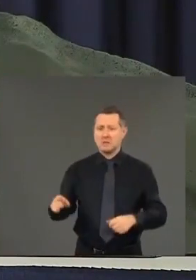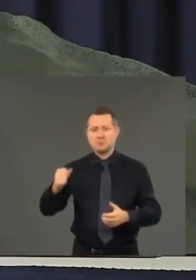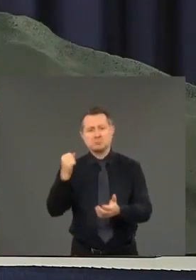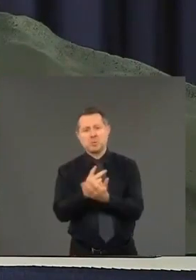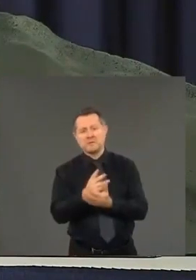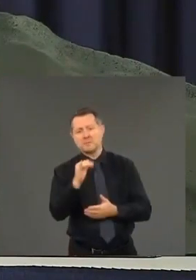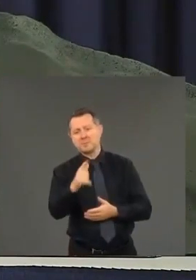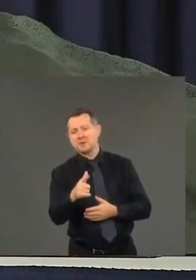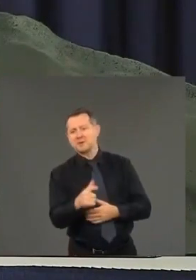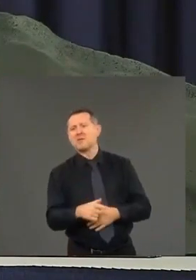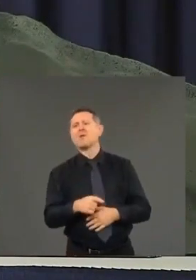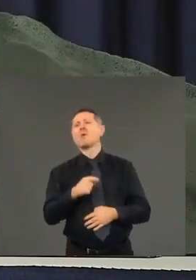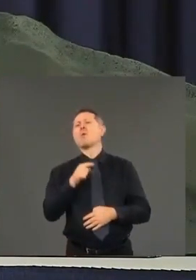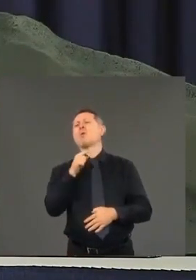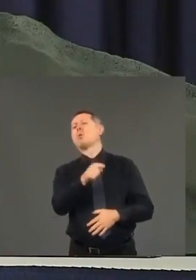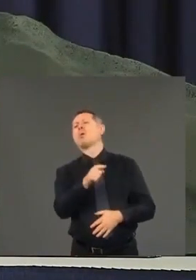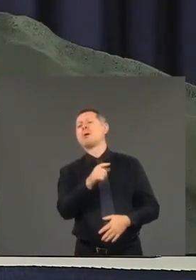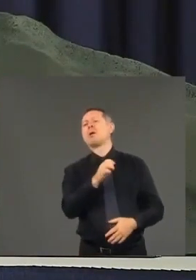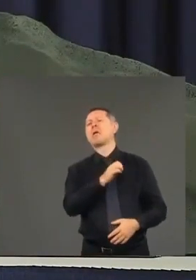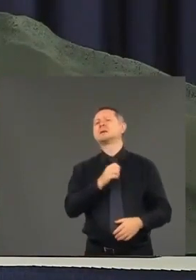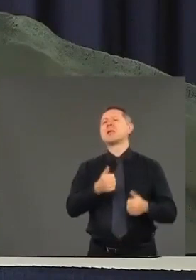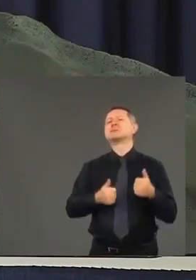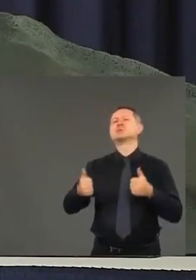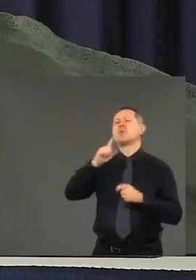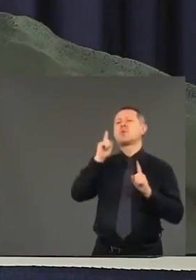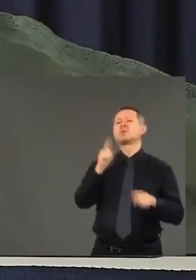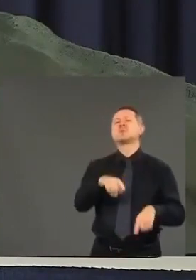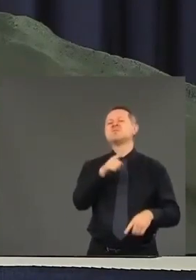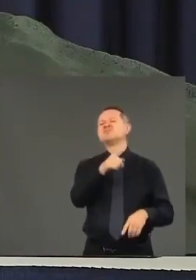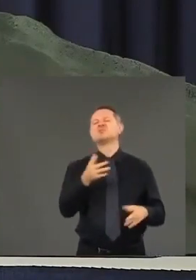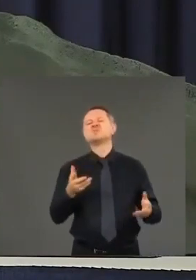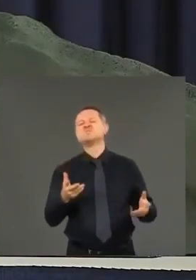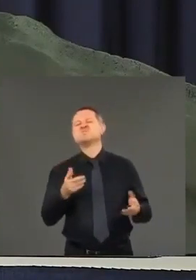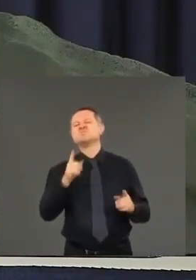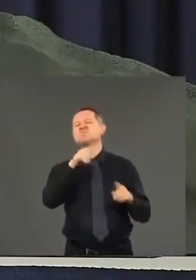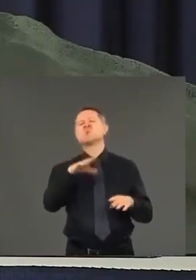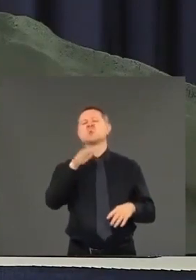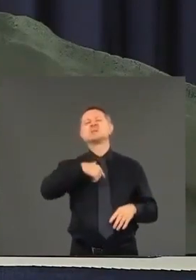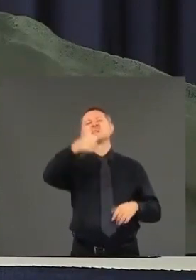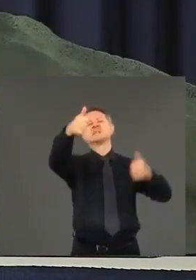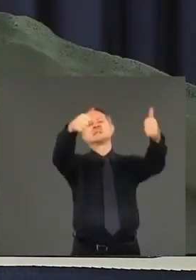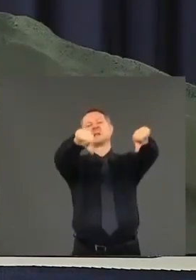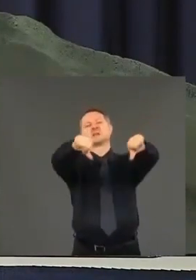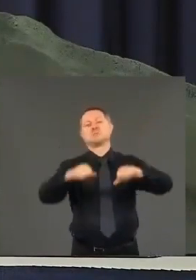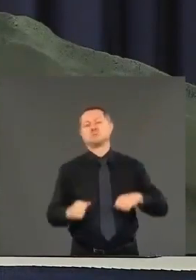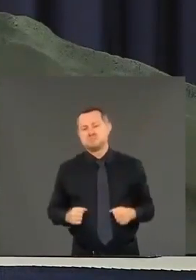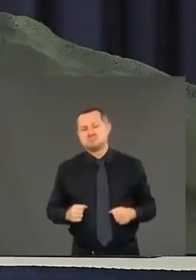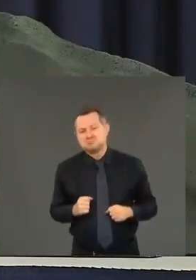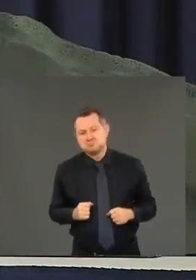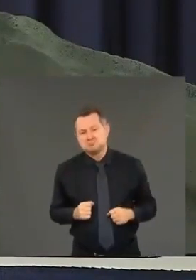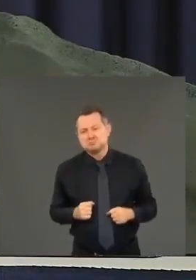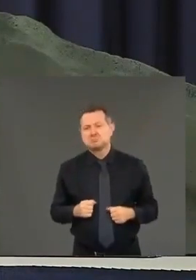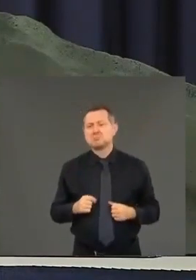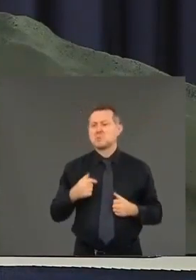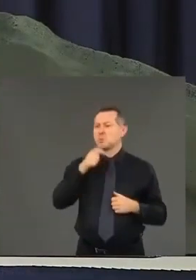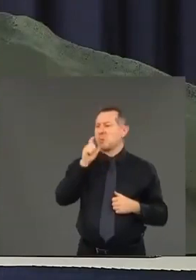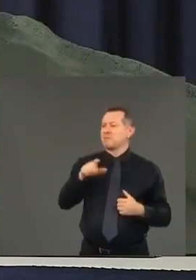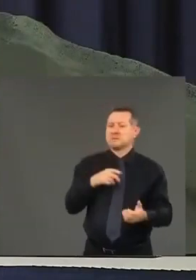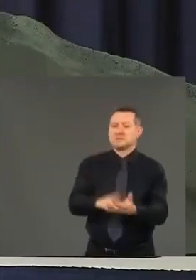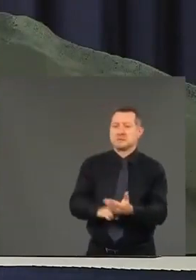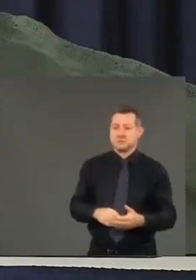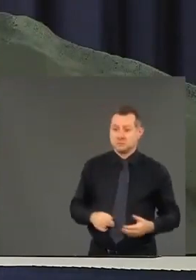says we're denying the mask law. They just do it as a legislature. I don't have to sign it, and the mask